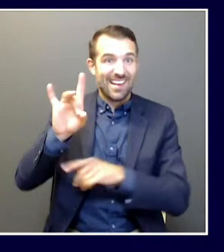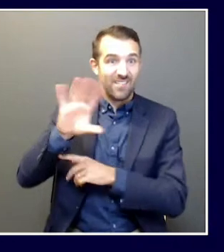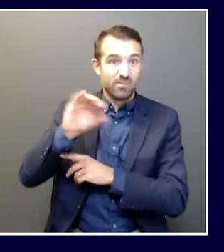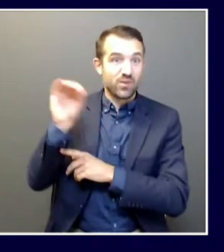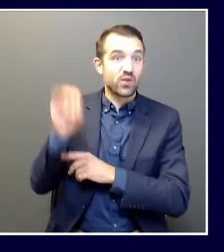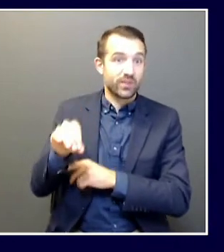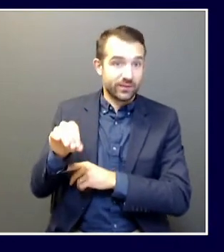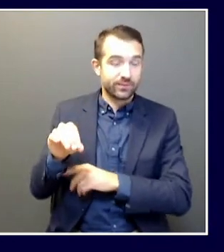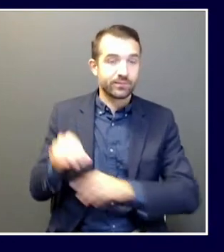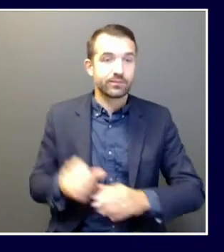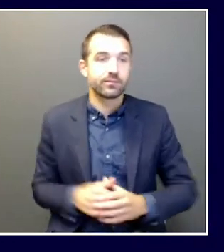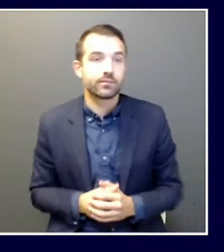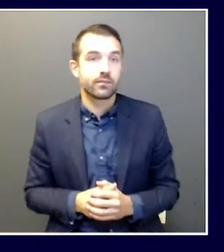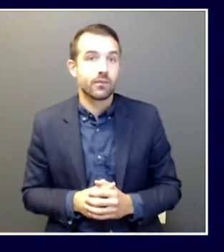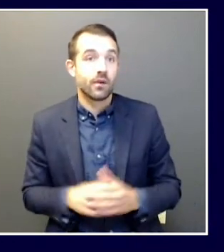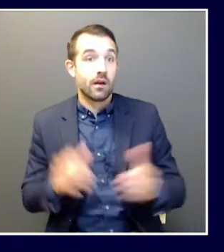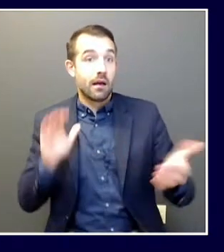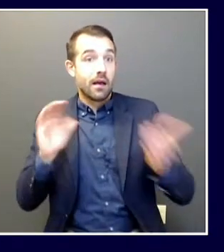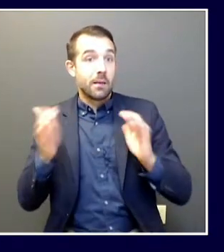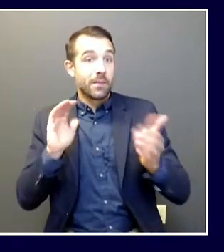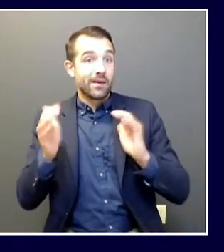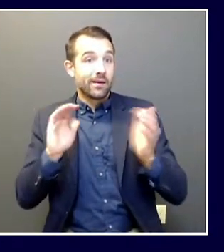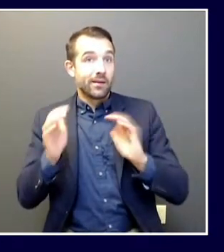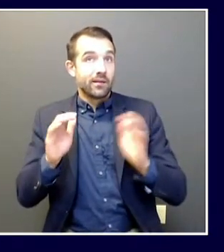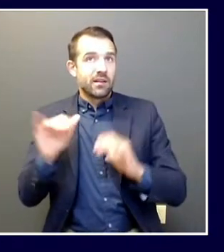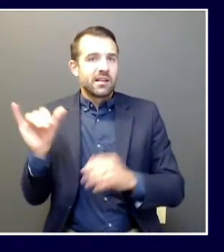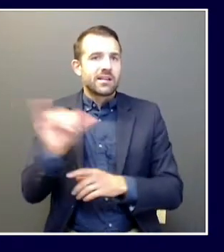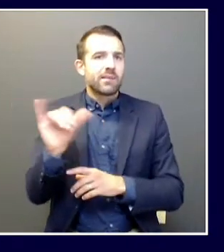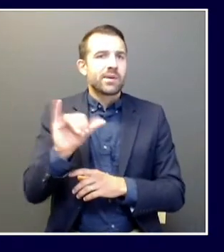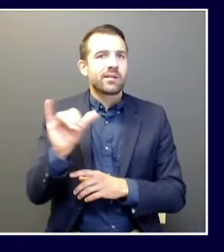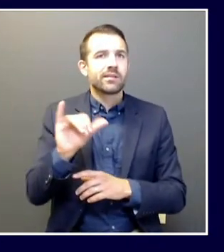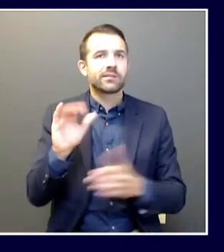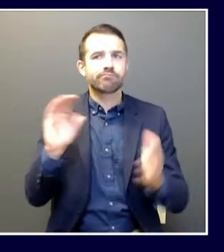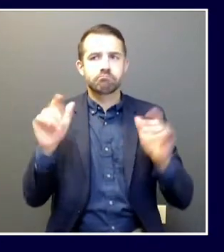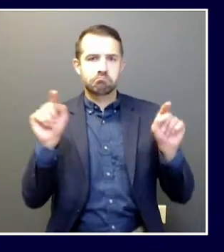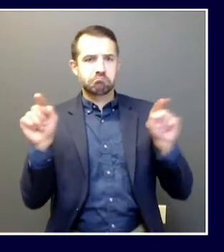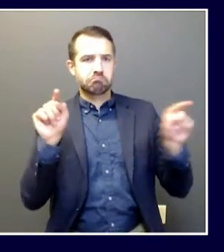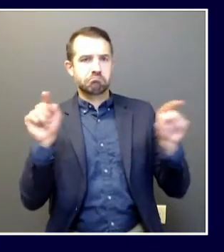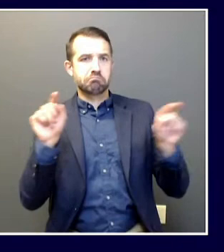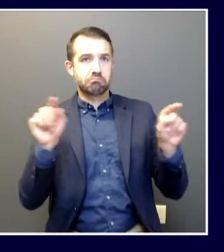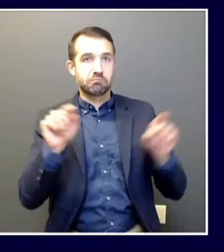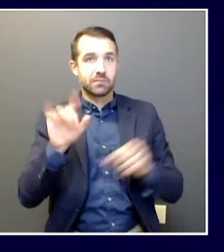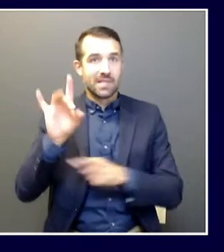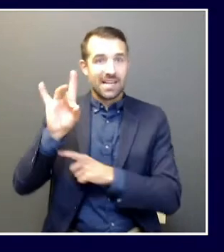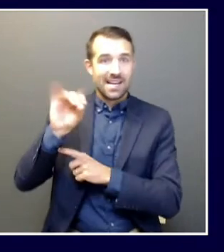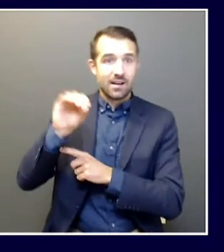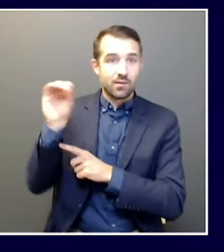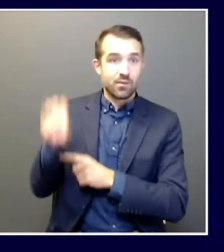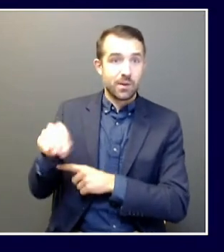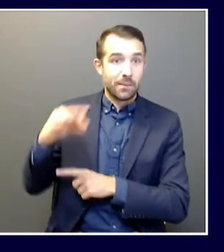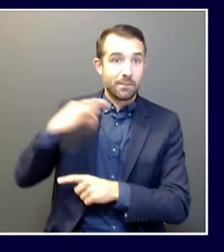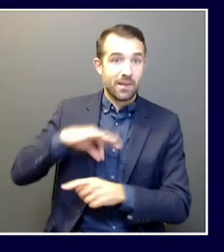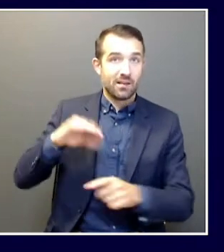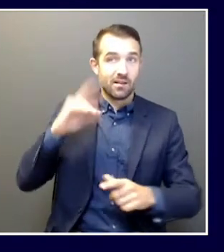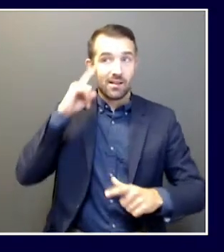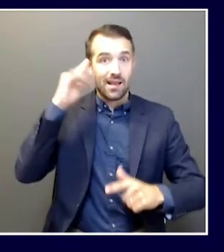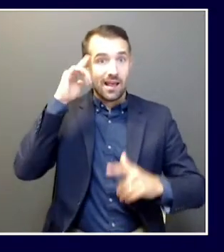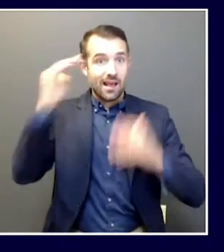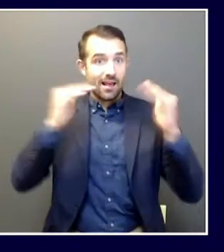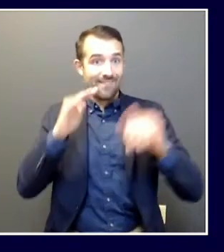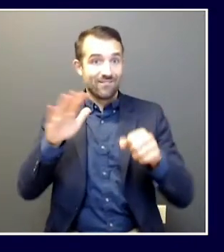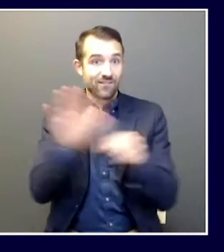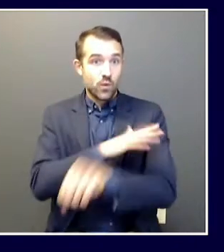comparison, as Director Shah said, 80% of Maine adults are fully vaccinated as of October 12th, and